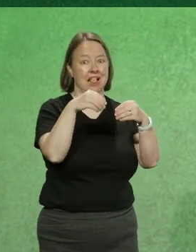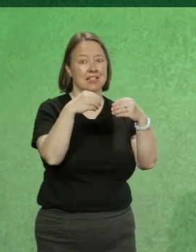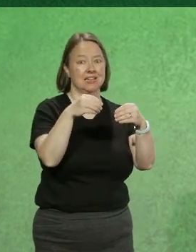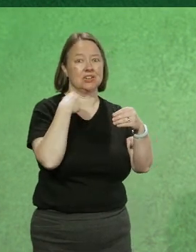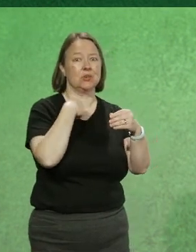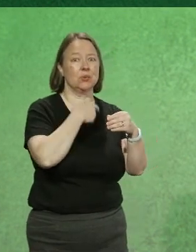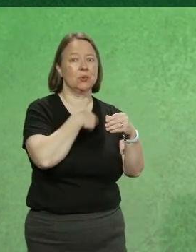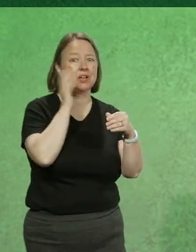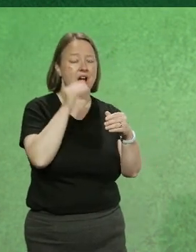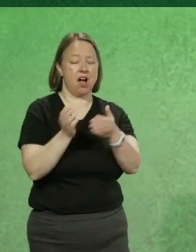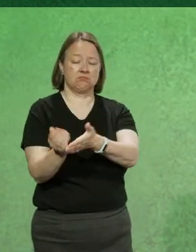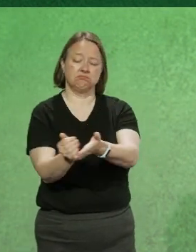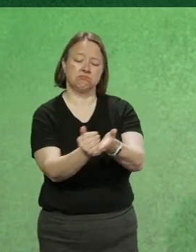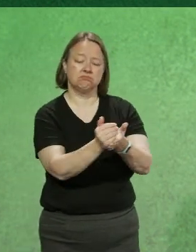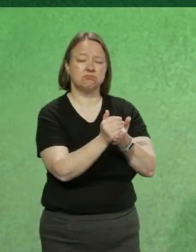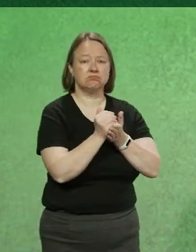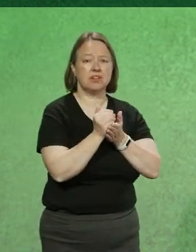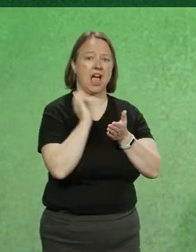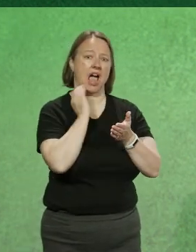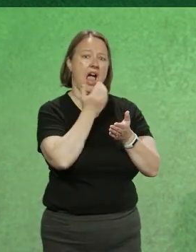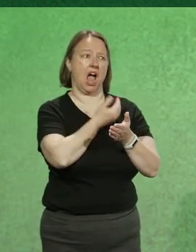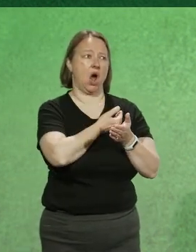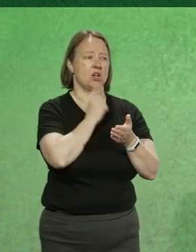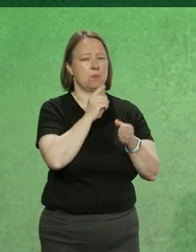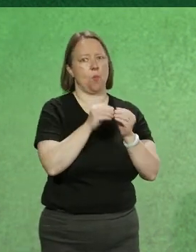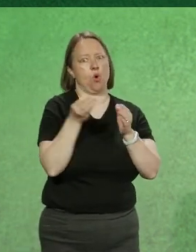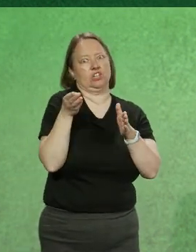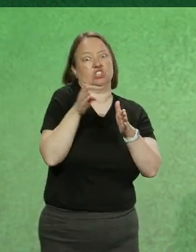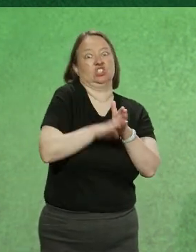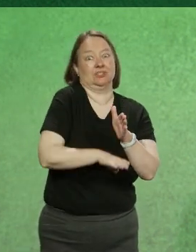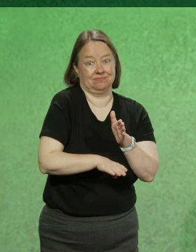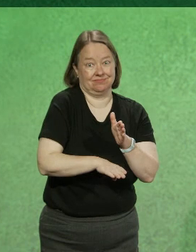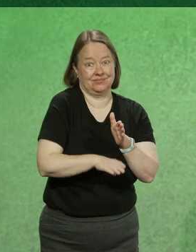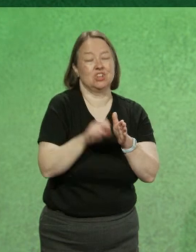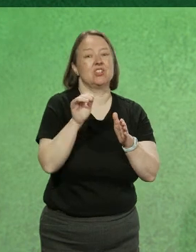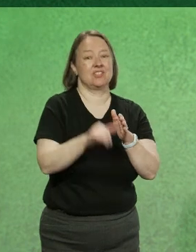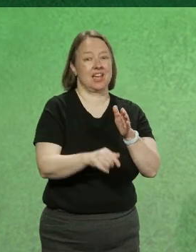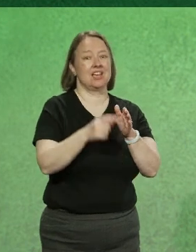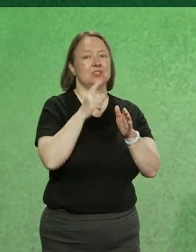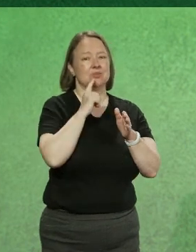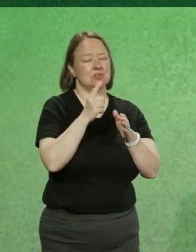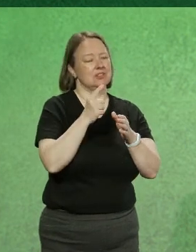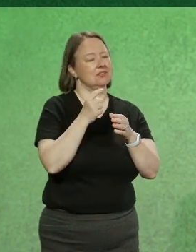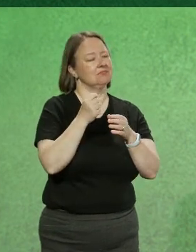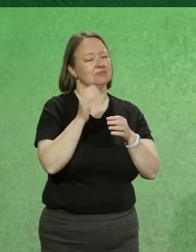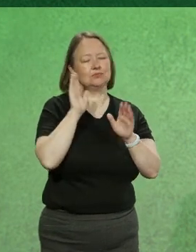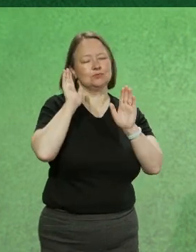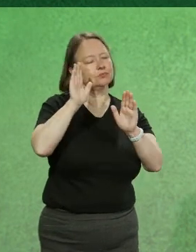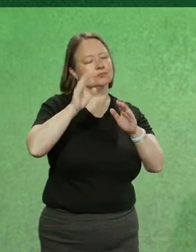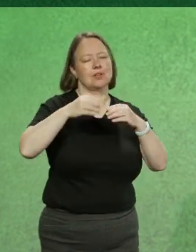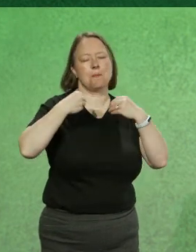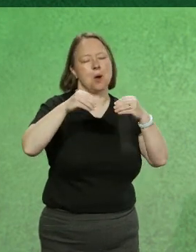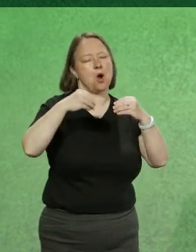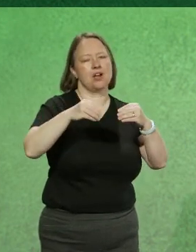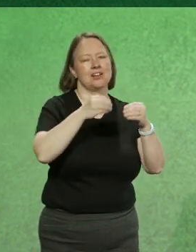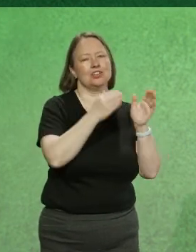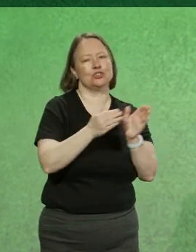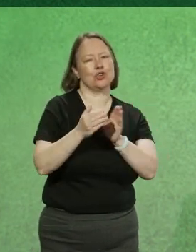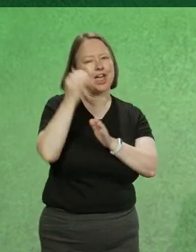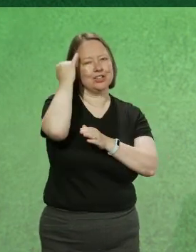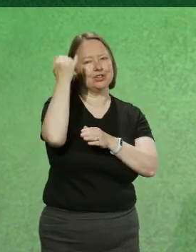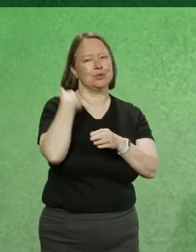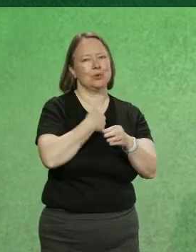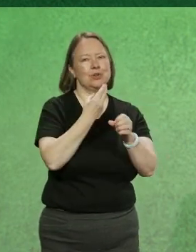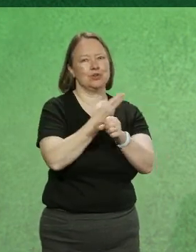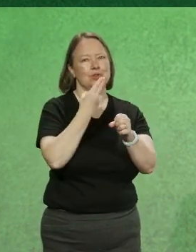are cultivating, ours are way cheaper, and that is one of the strongest market strategy that we will be using to